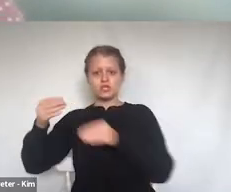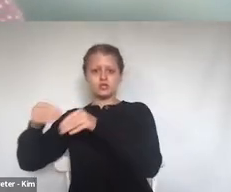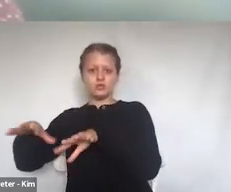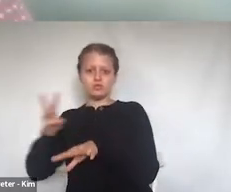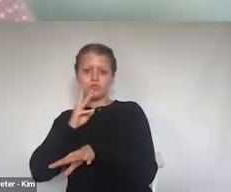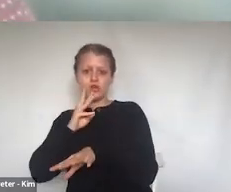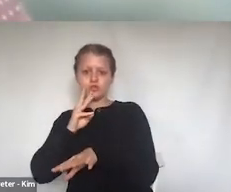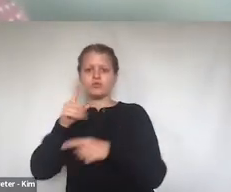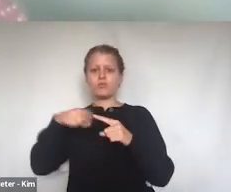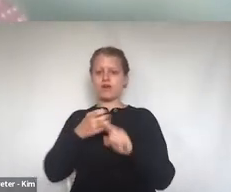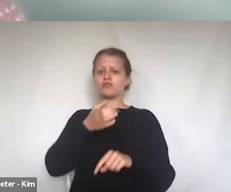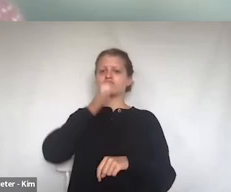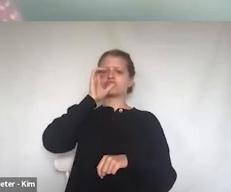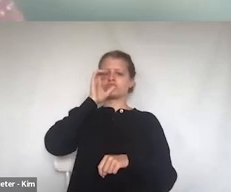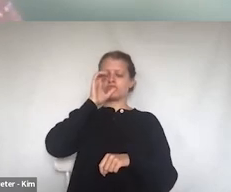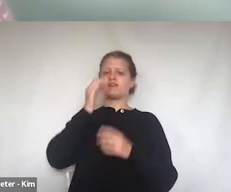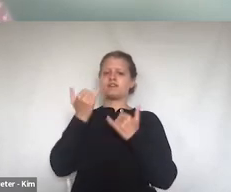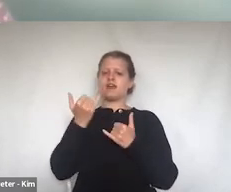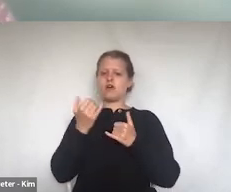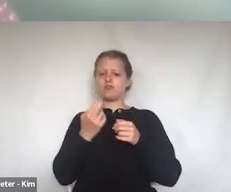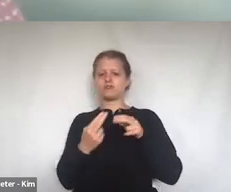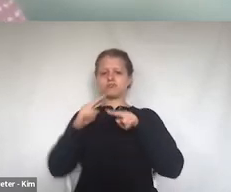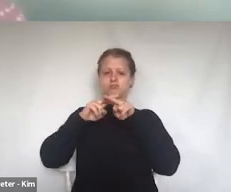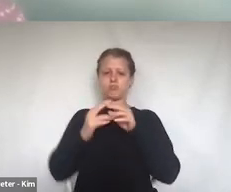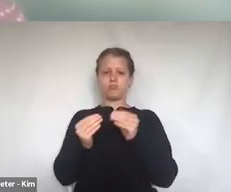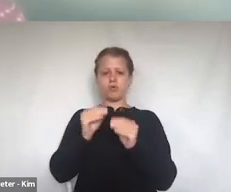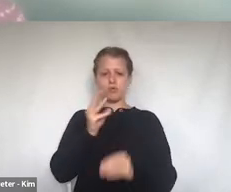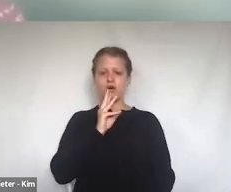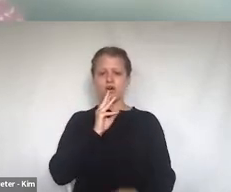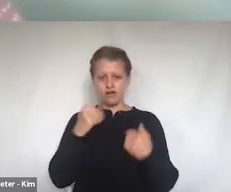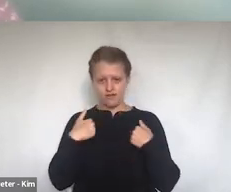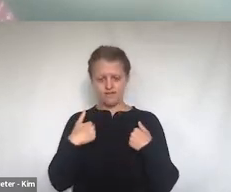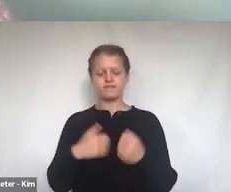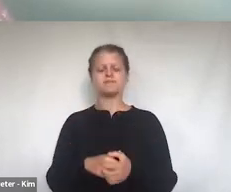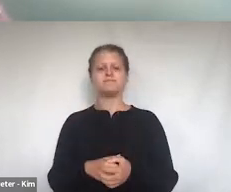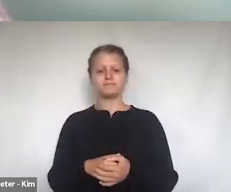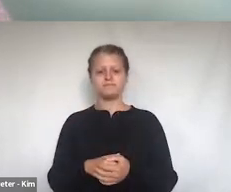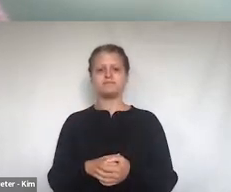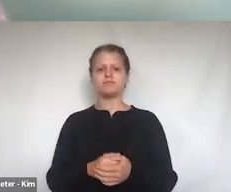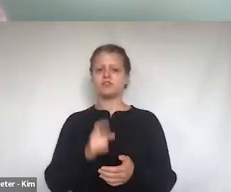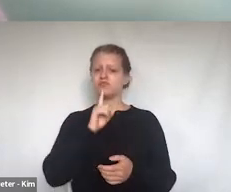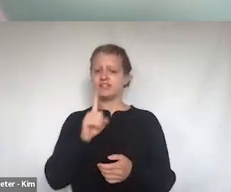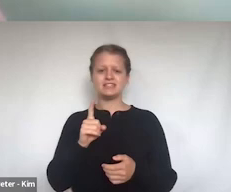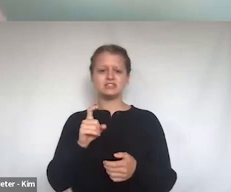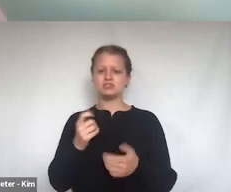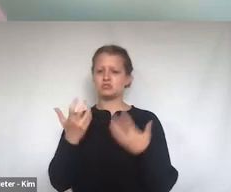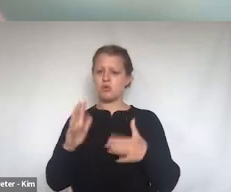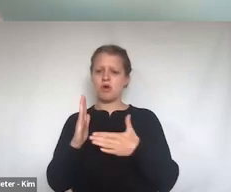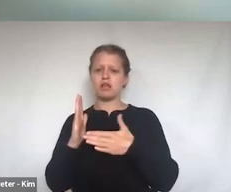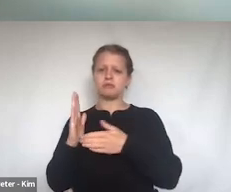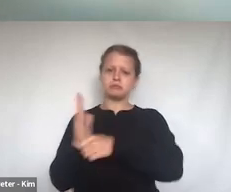benefit of cooling, because we're taking in cool fluids. Generally speaking, we don't want to go to extremes